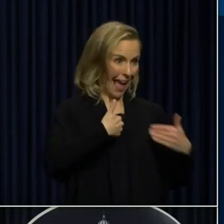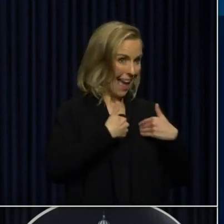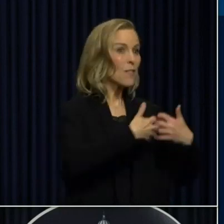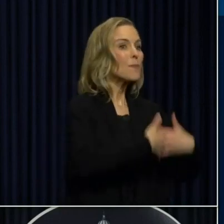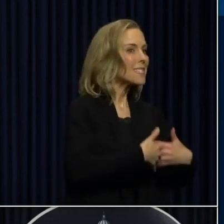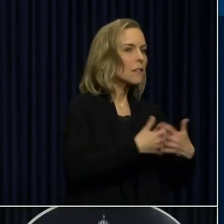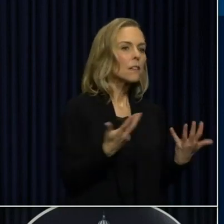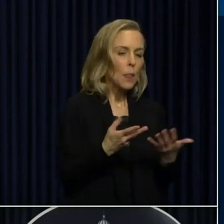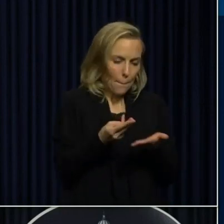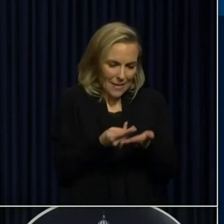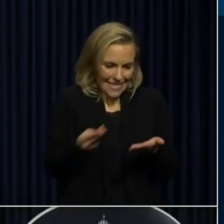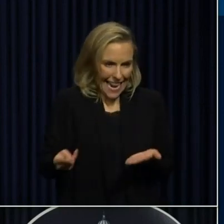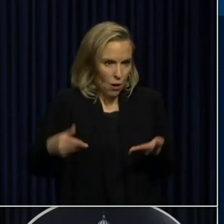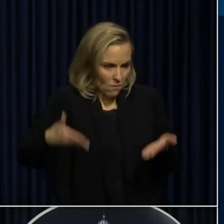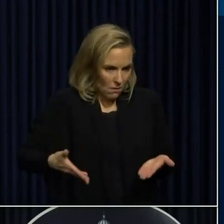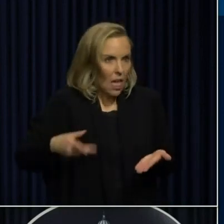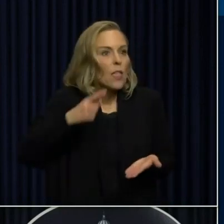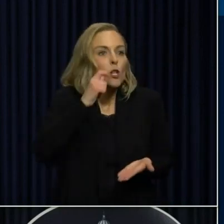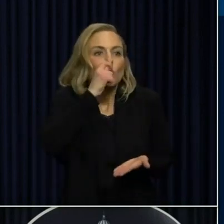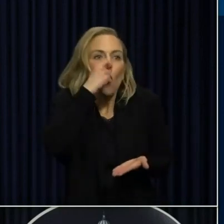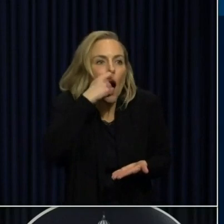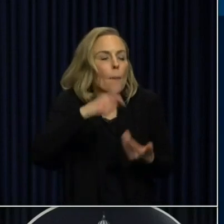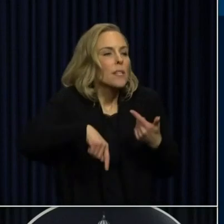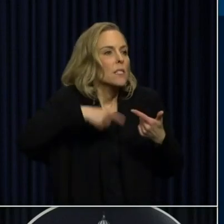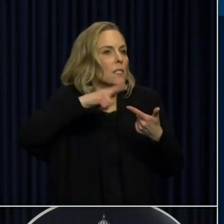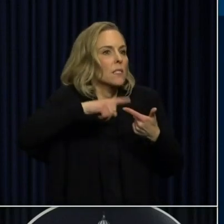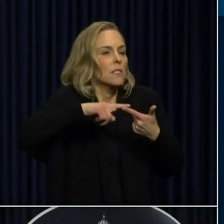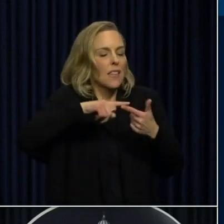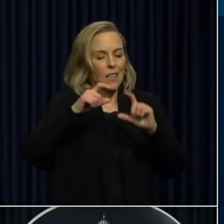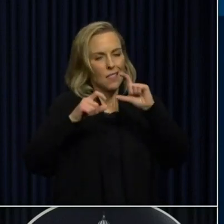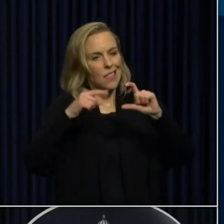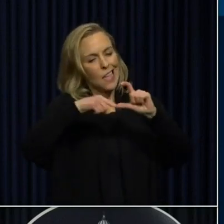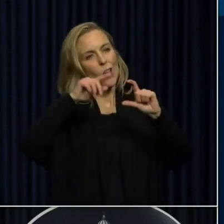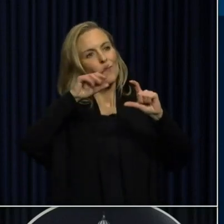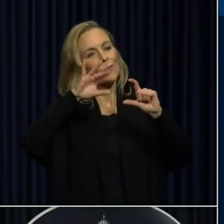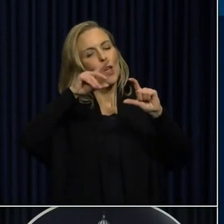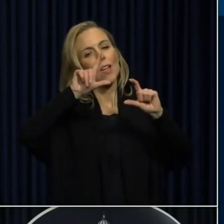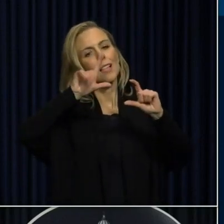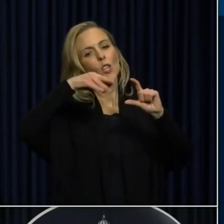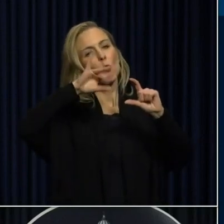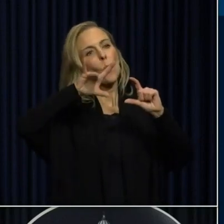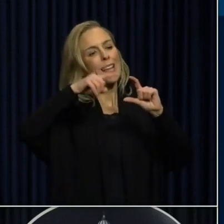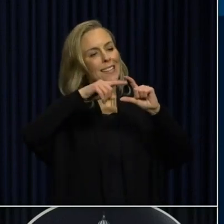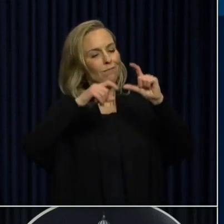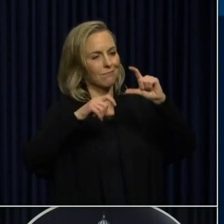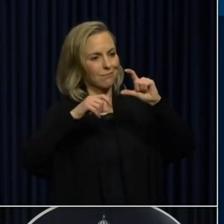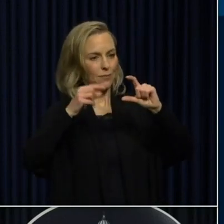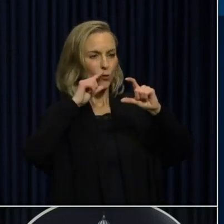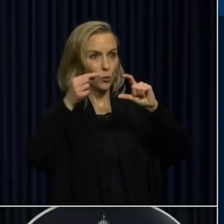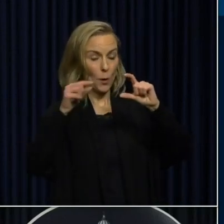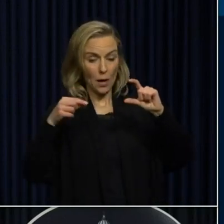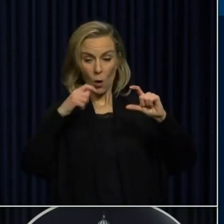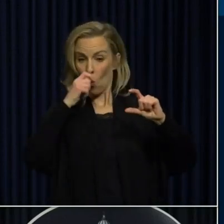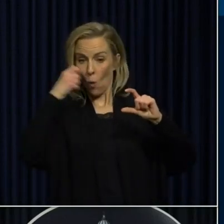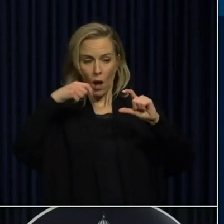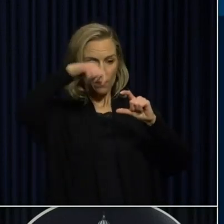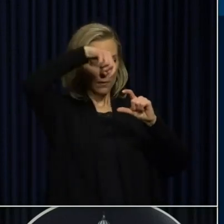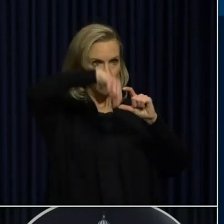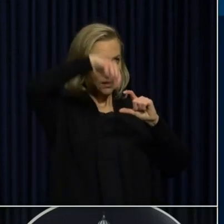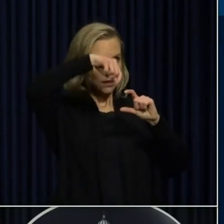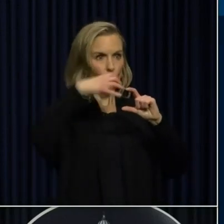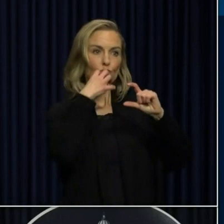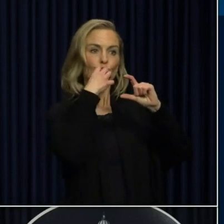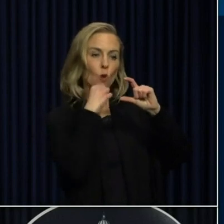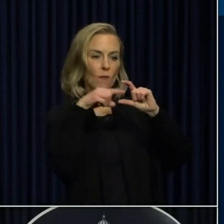we need to do the test, the swabs, the reagent, that's the liquid you got to put it in to preserve it, the cartridges, which